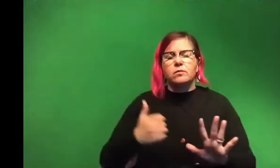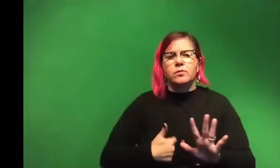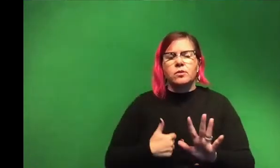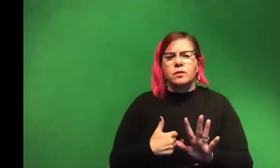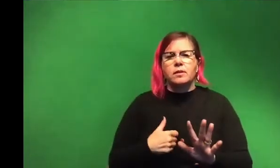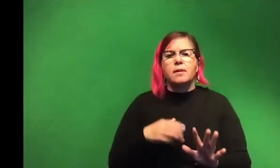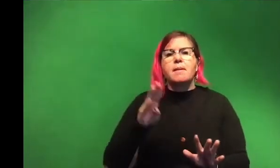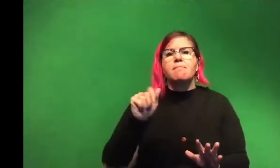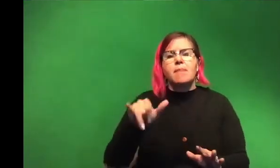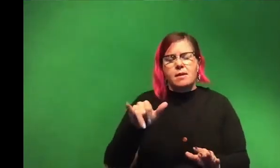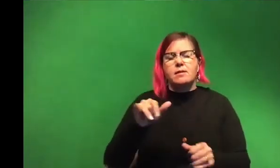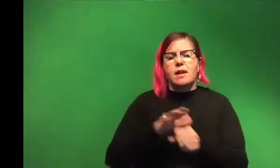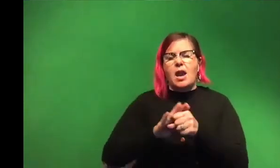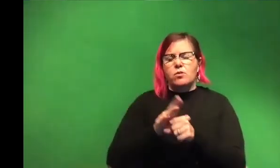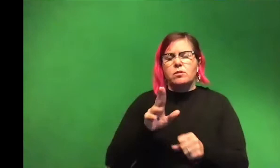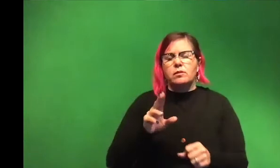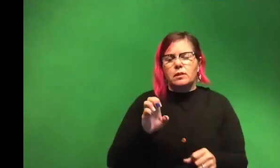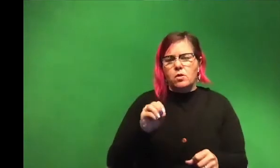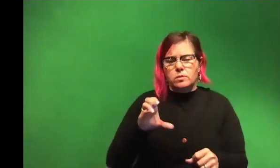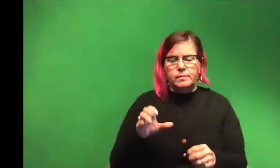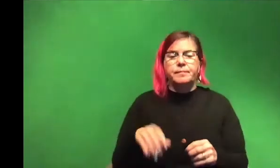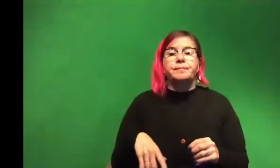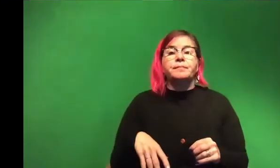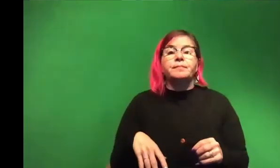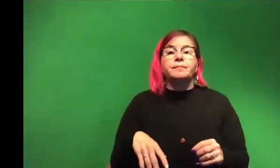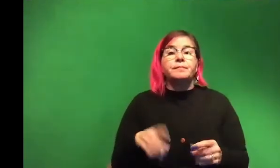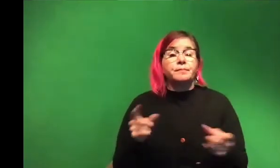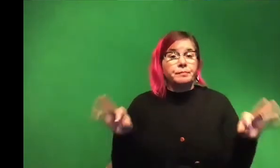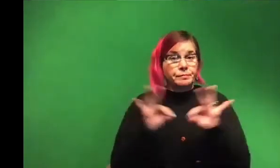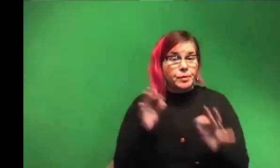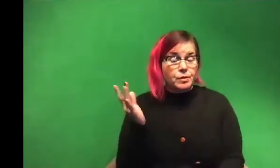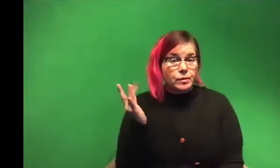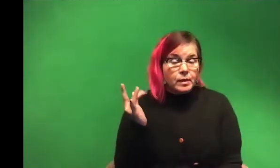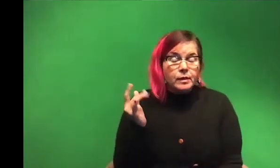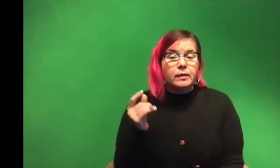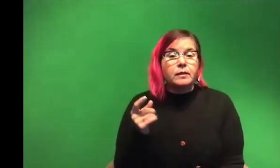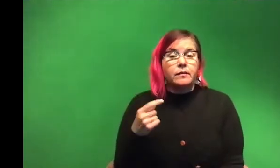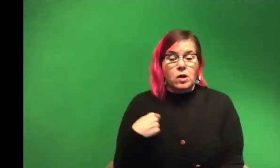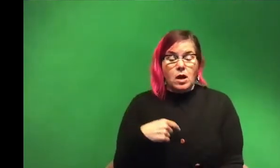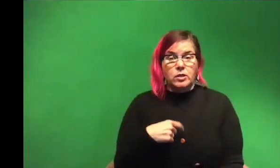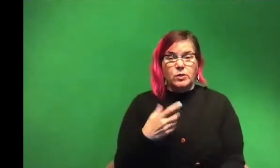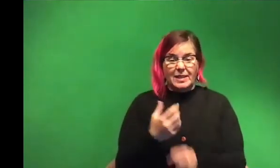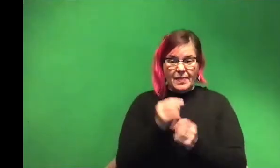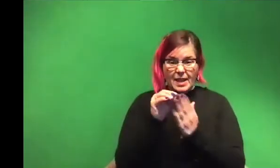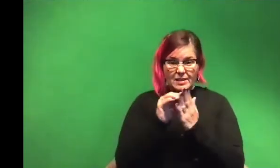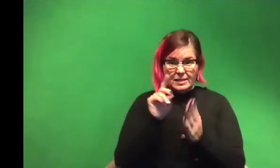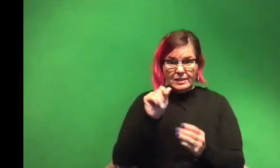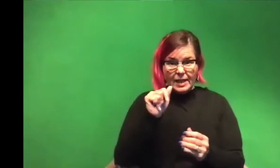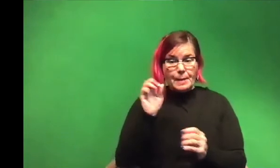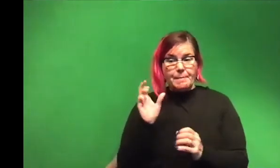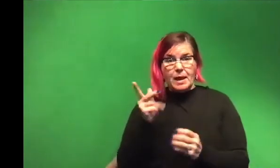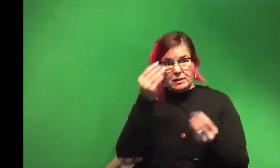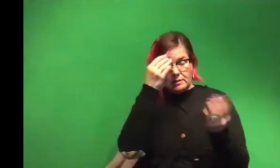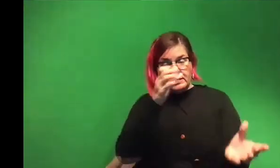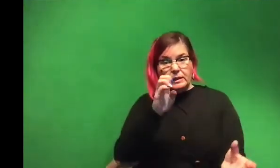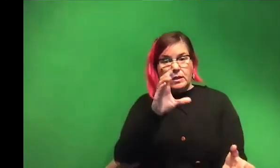Bay County EOC. But as far as that's concerned, the reason that that's really important is that for us to get that data back to the EOC, we actually had to put